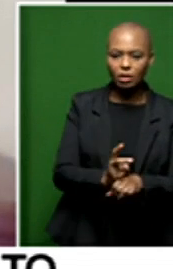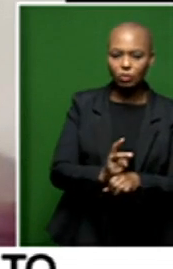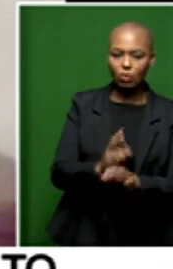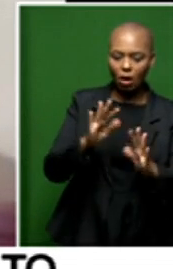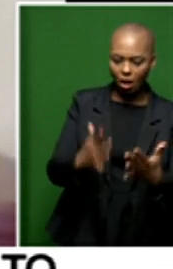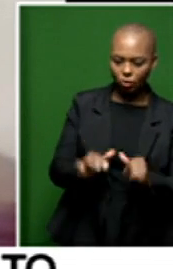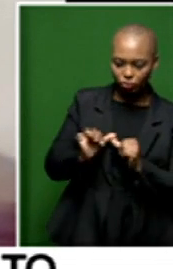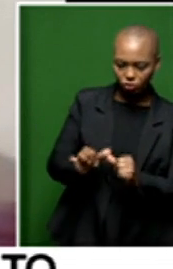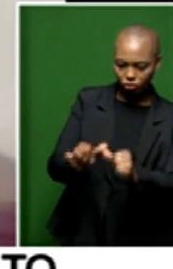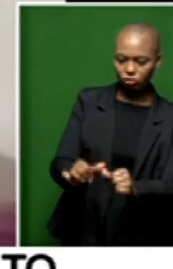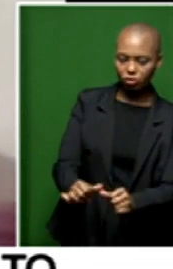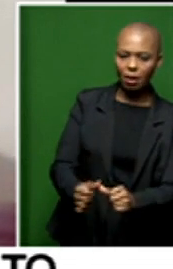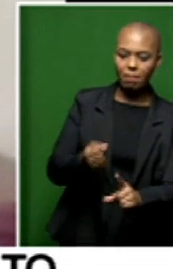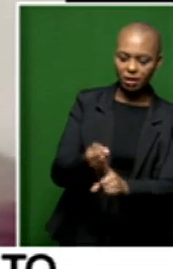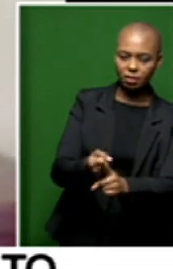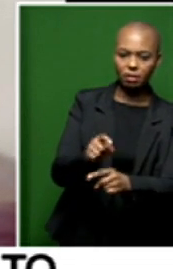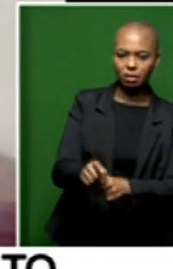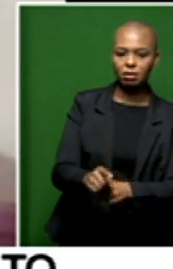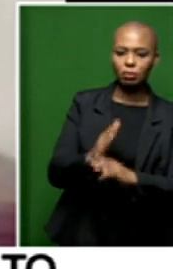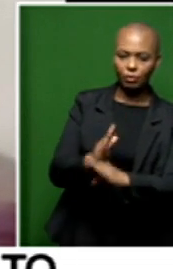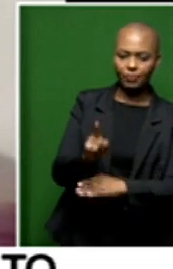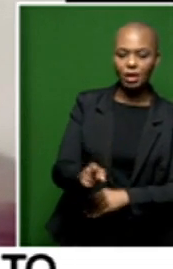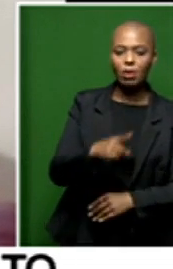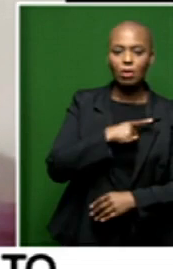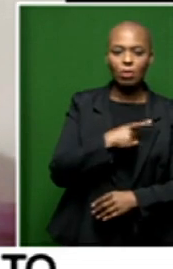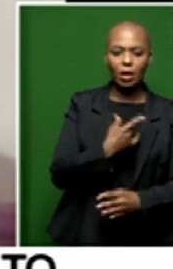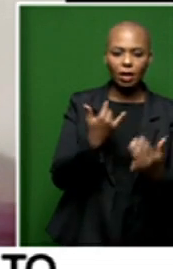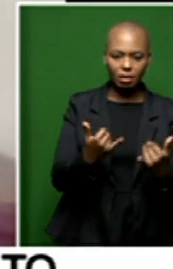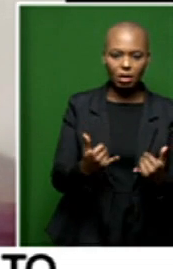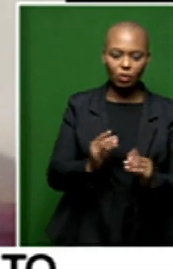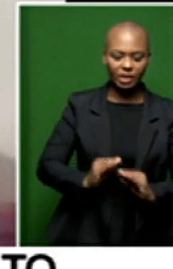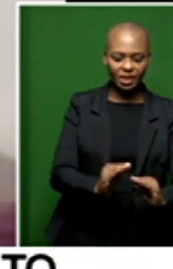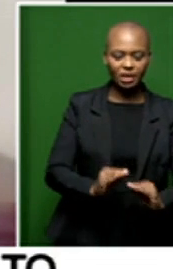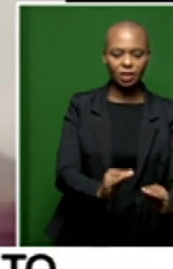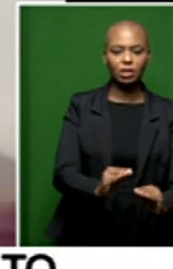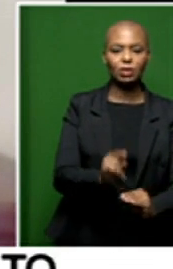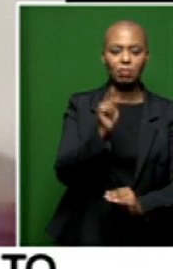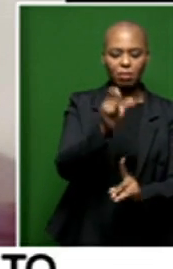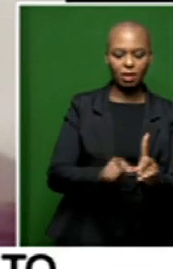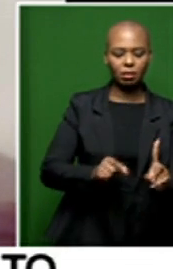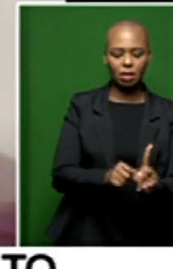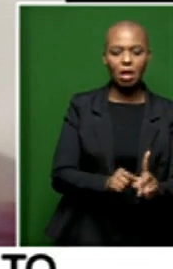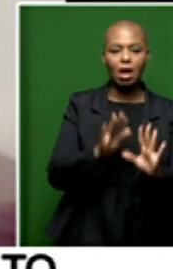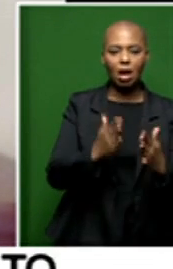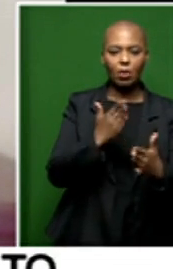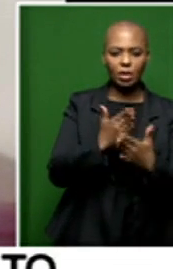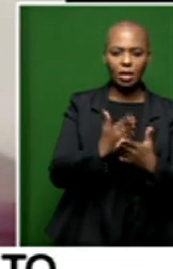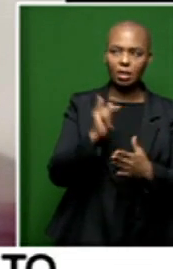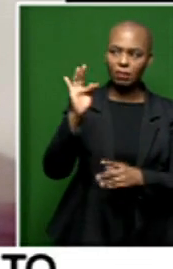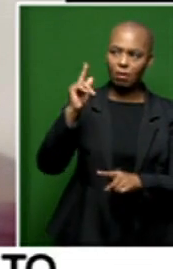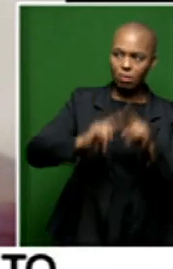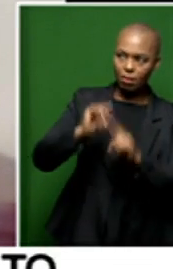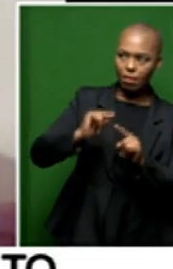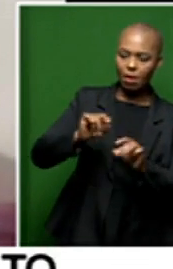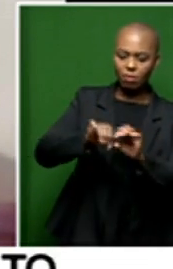that scenario. Neither Krav Maga nor Brazilian Jiu Jitsu teaches you to actually fight back with a weapon